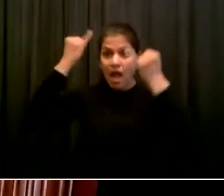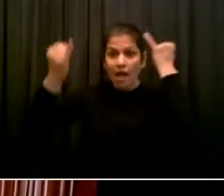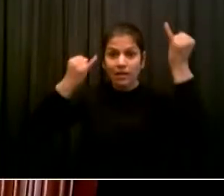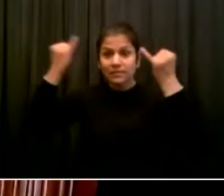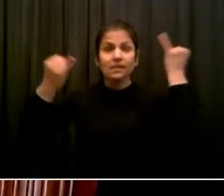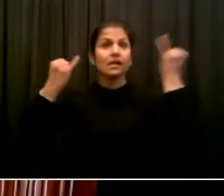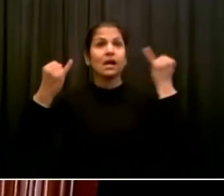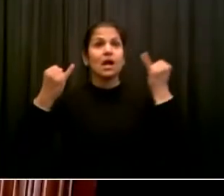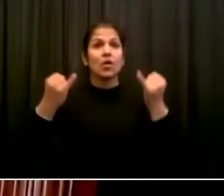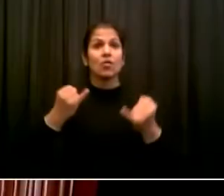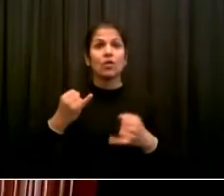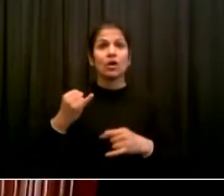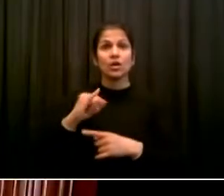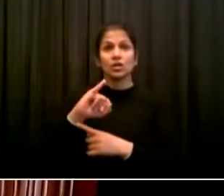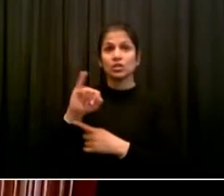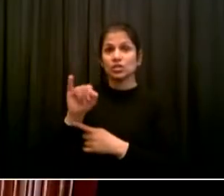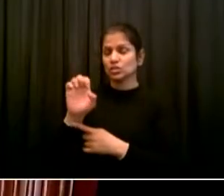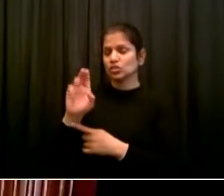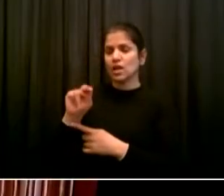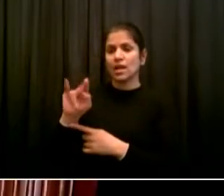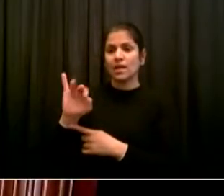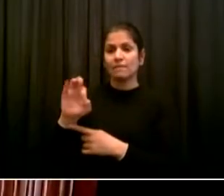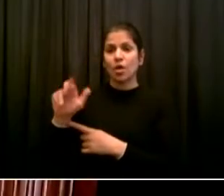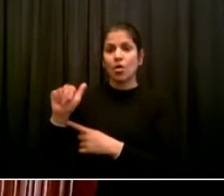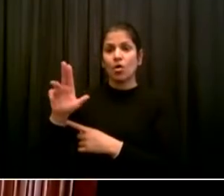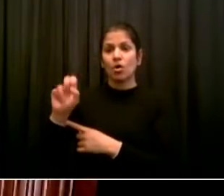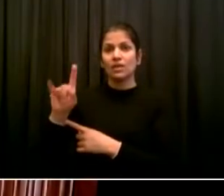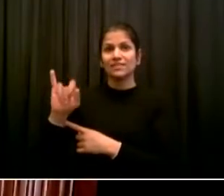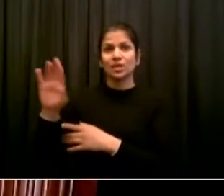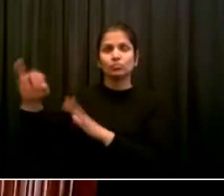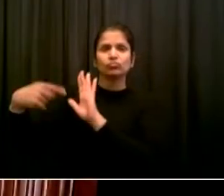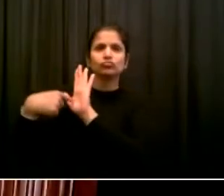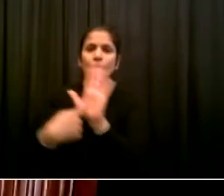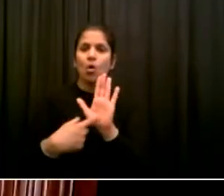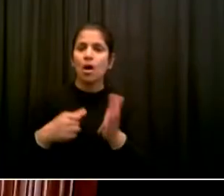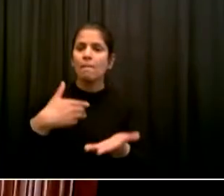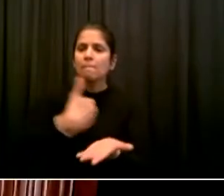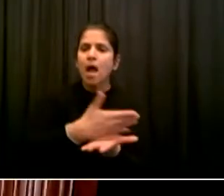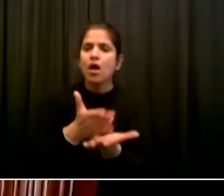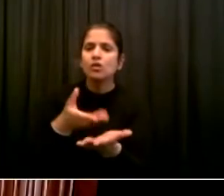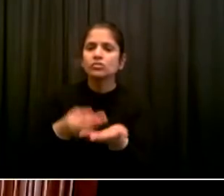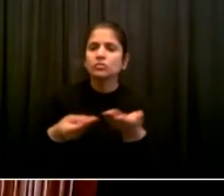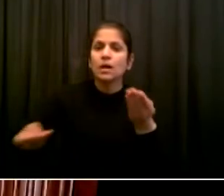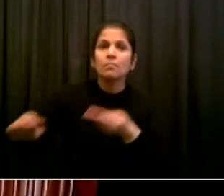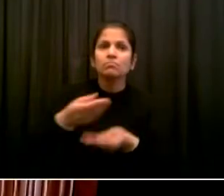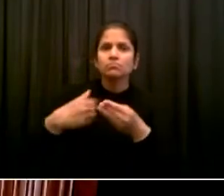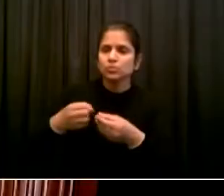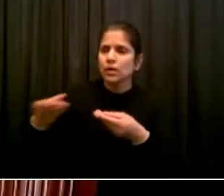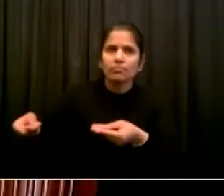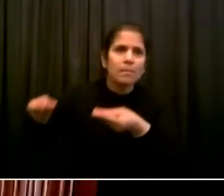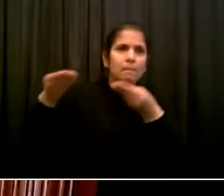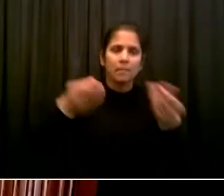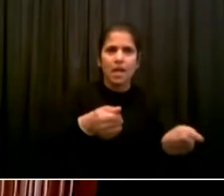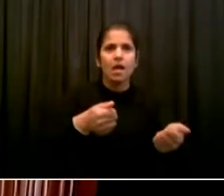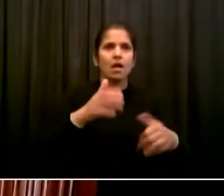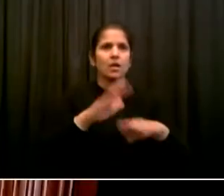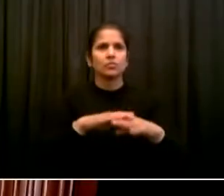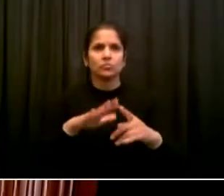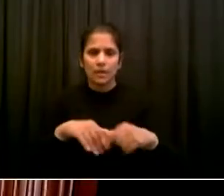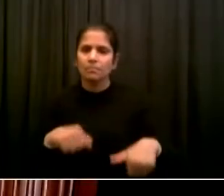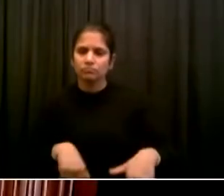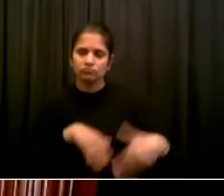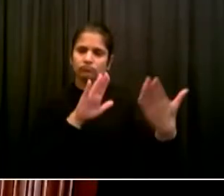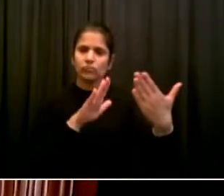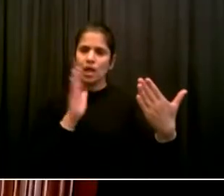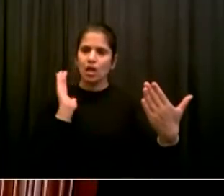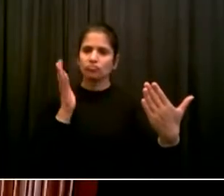out, of budget justice that still needs to be addressed. And we look forward to working with the mayor in the short term and the long term to